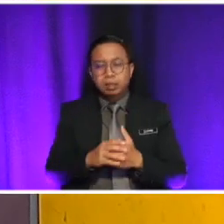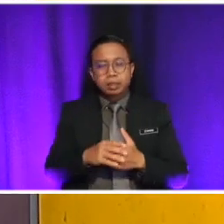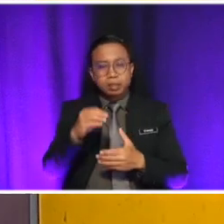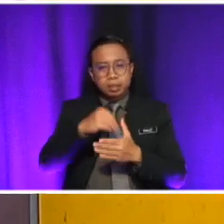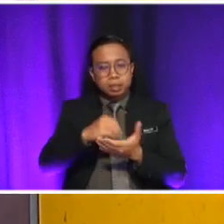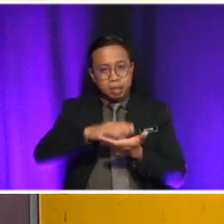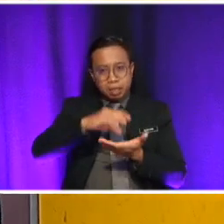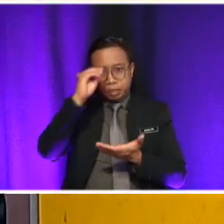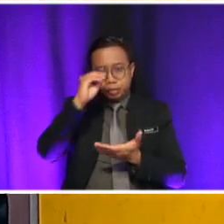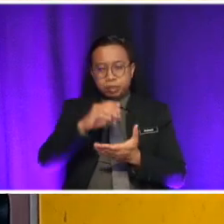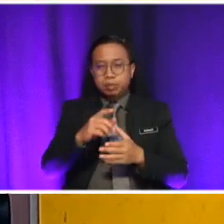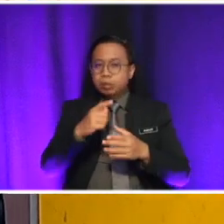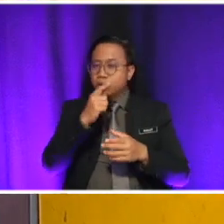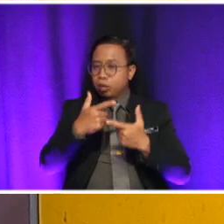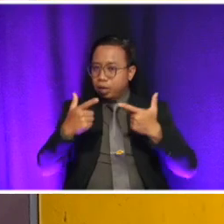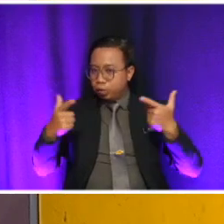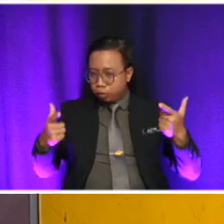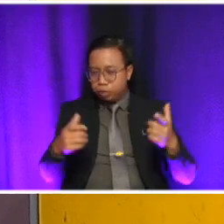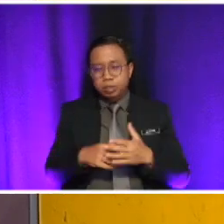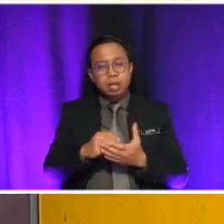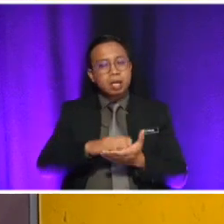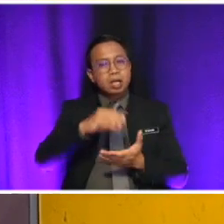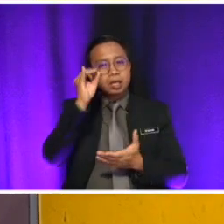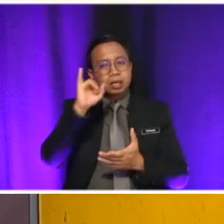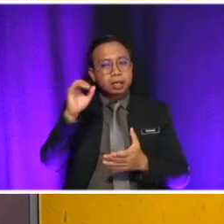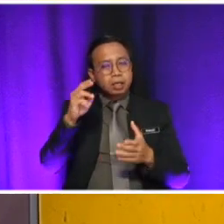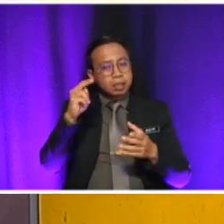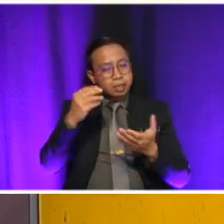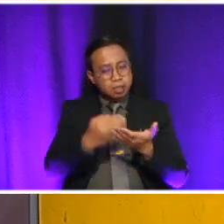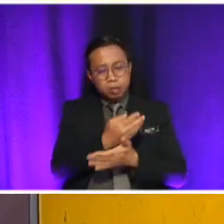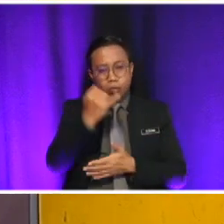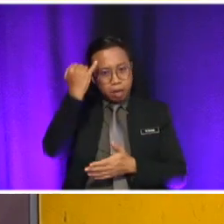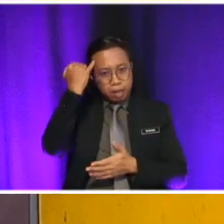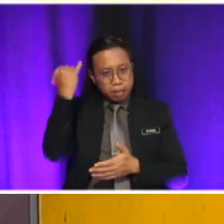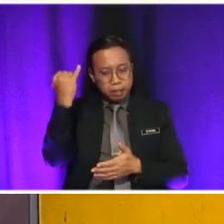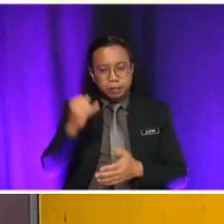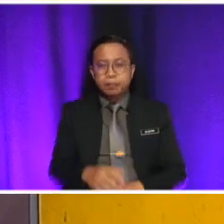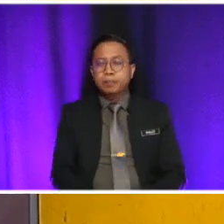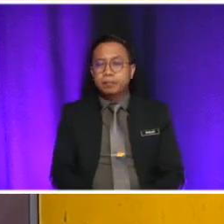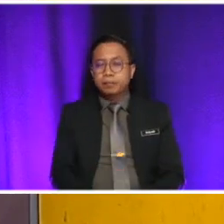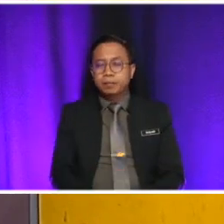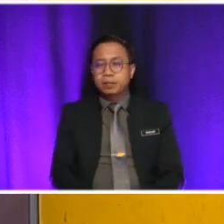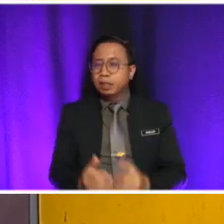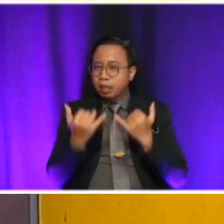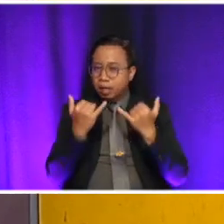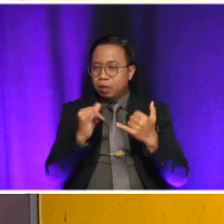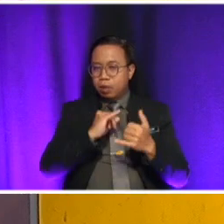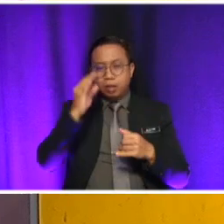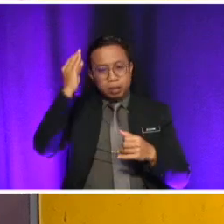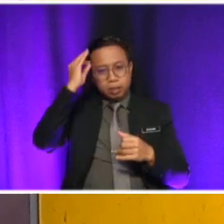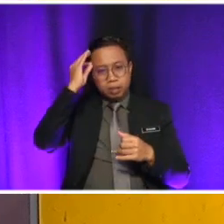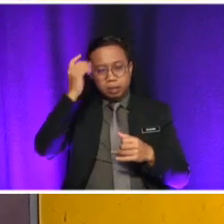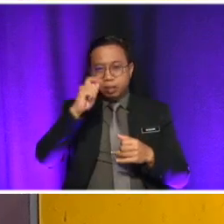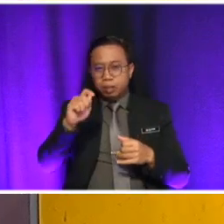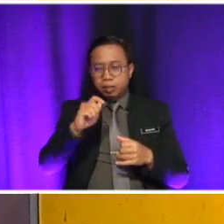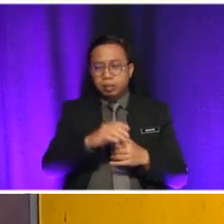about learning the language, but it's also learning new ideas. Okay, discovering new things. Right. Okay, so now I think this is the moment